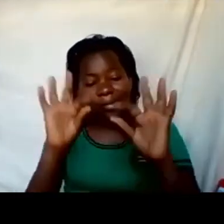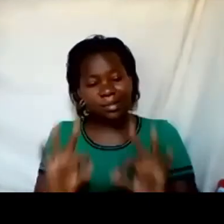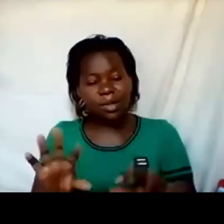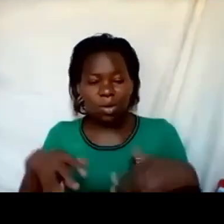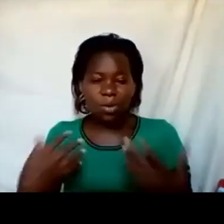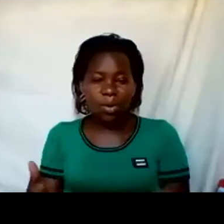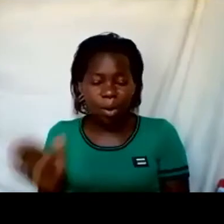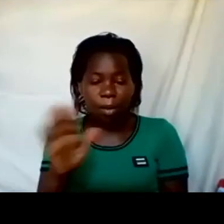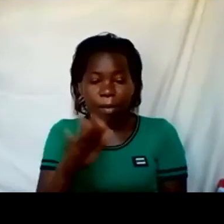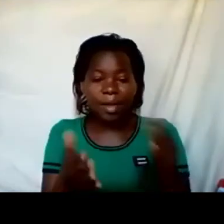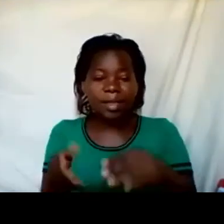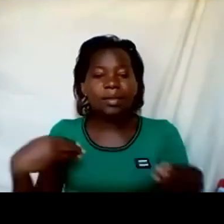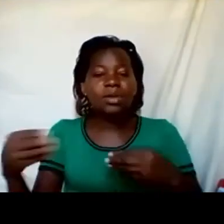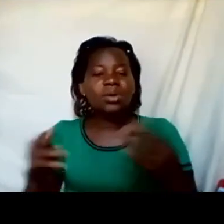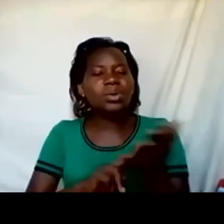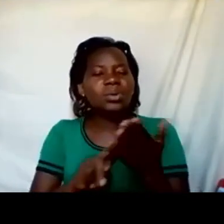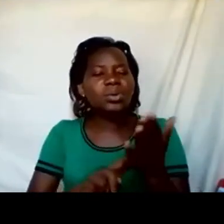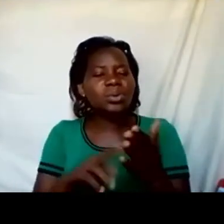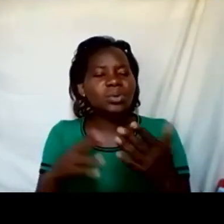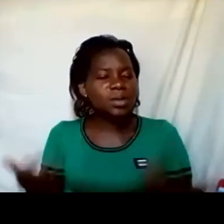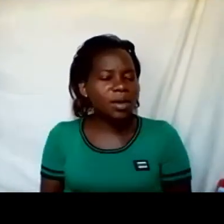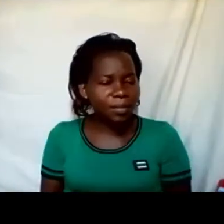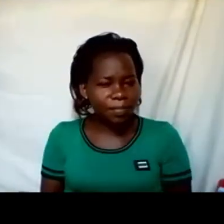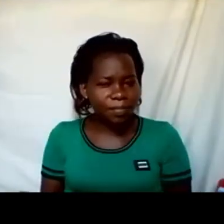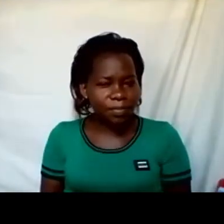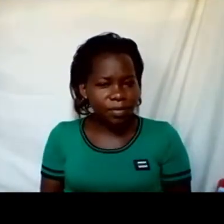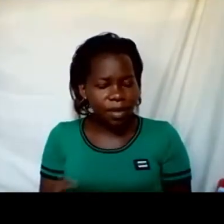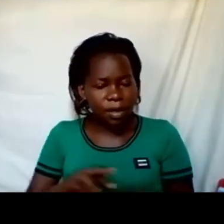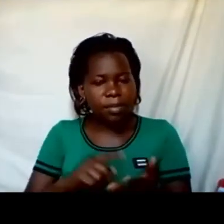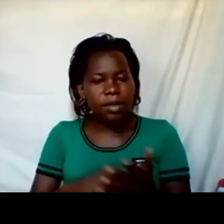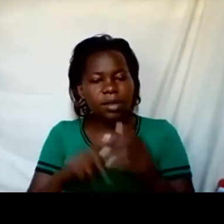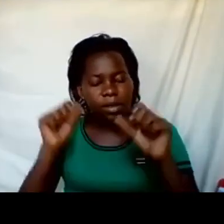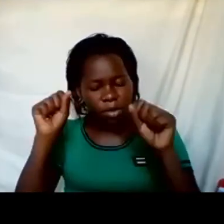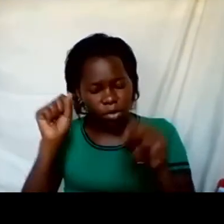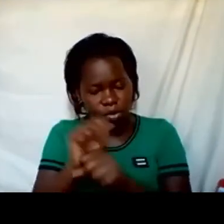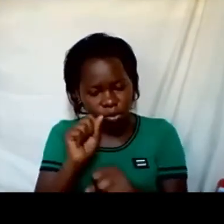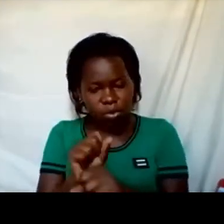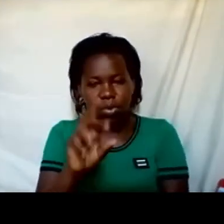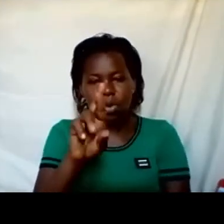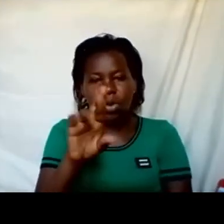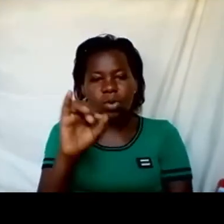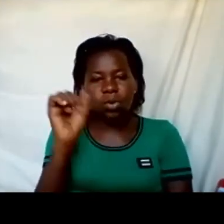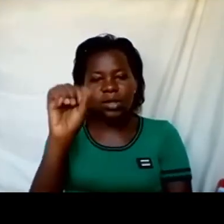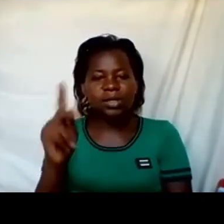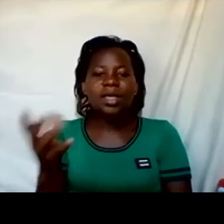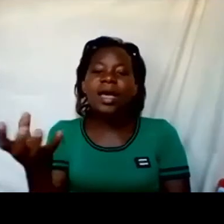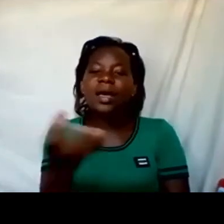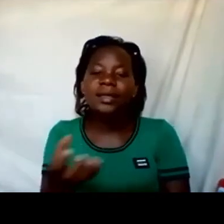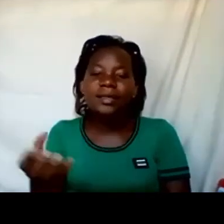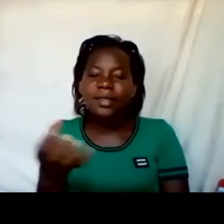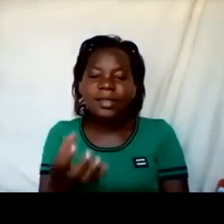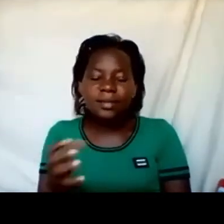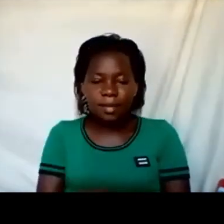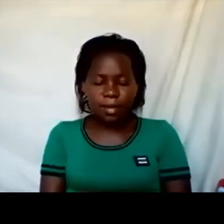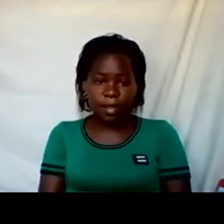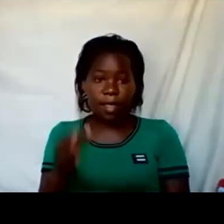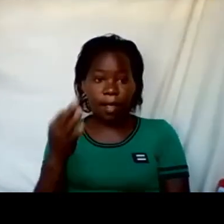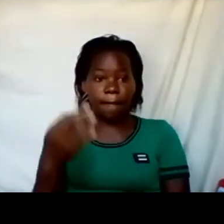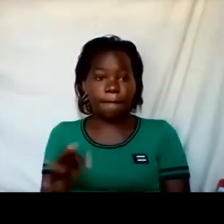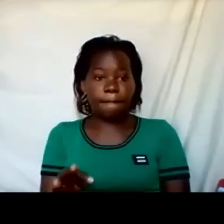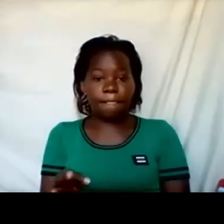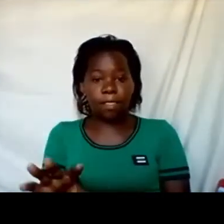material that you're going to use? That's why I said you do risk assessment of the product contact surfaces. If you opt to use a